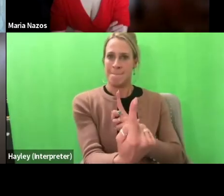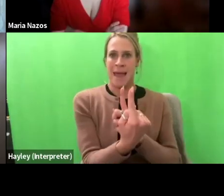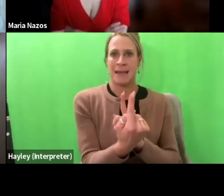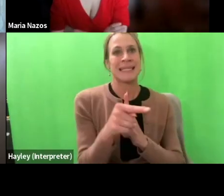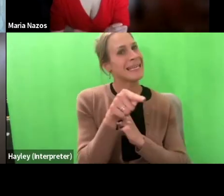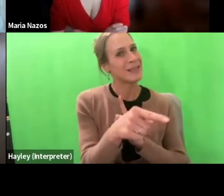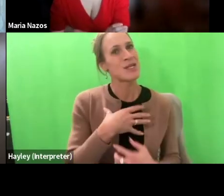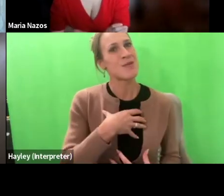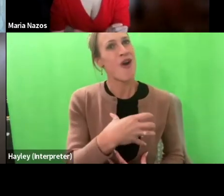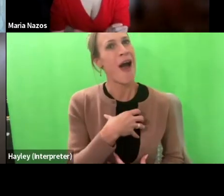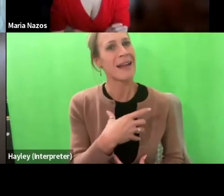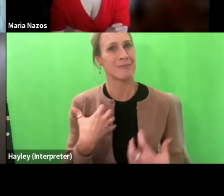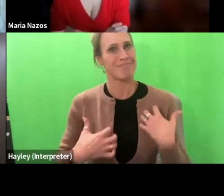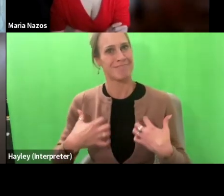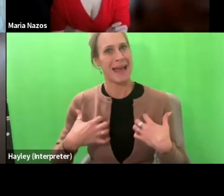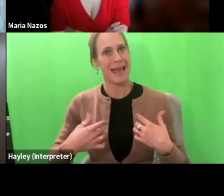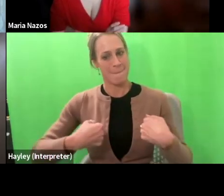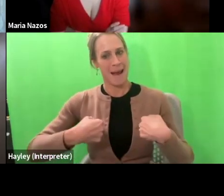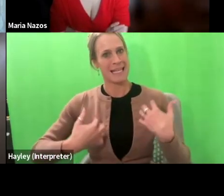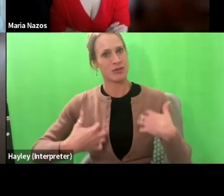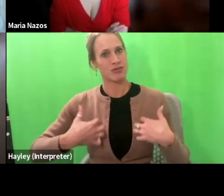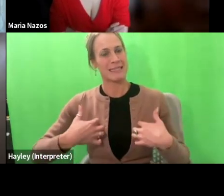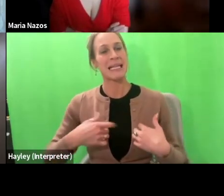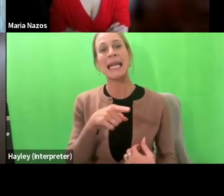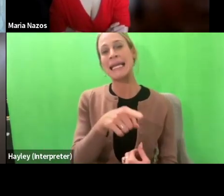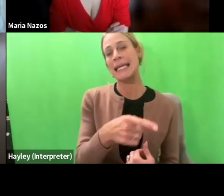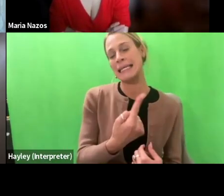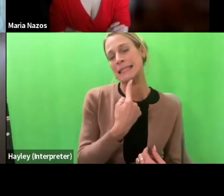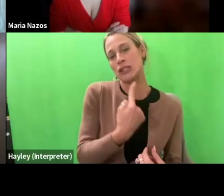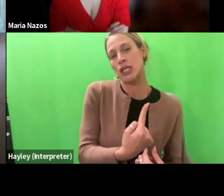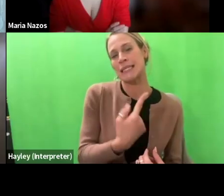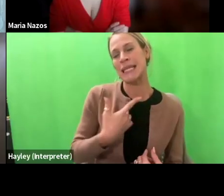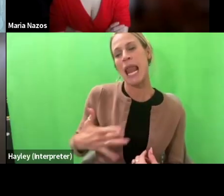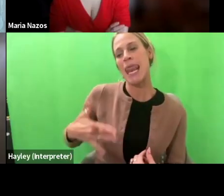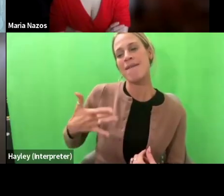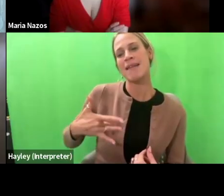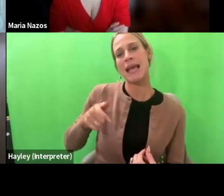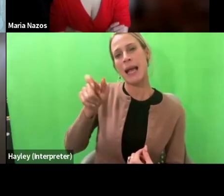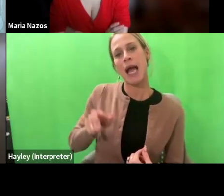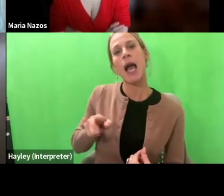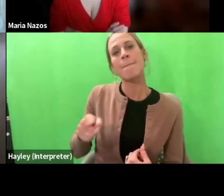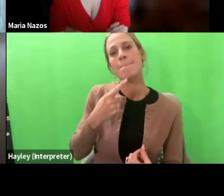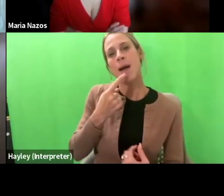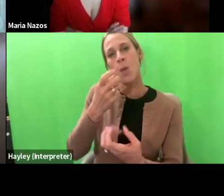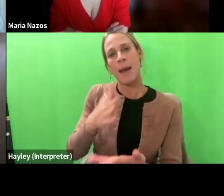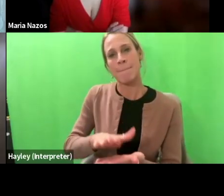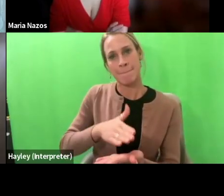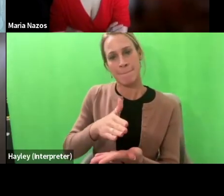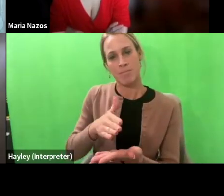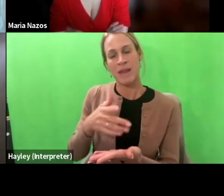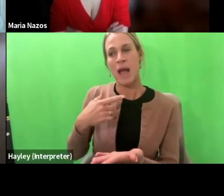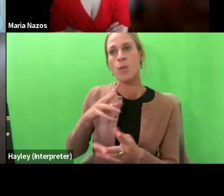Seferis. And he was like, well, there's a living poet that I think you should meet. And so we went to Colombia one day